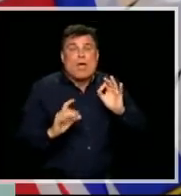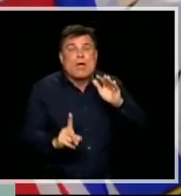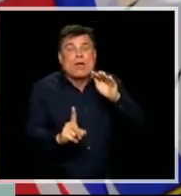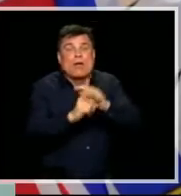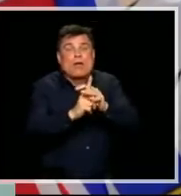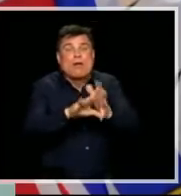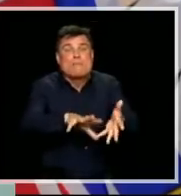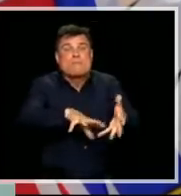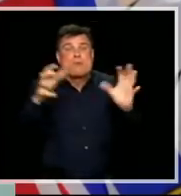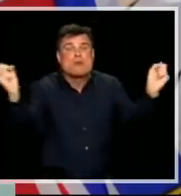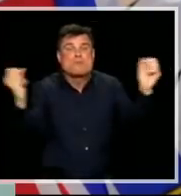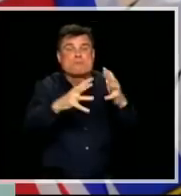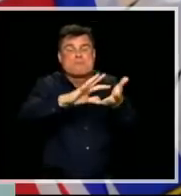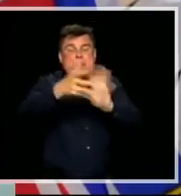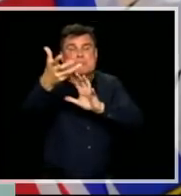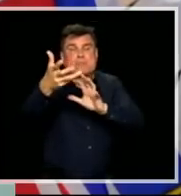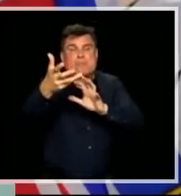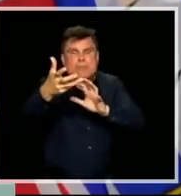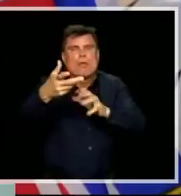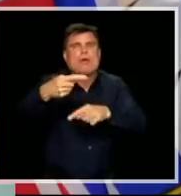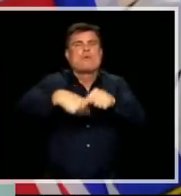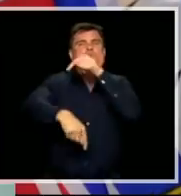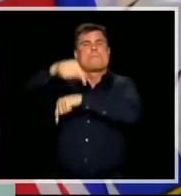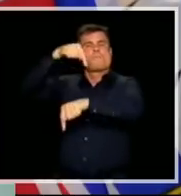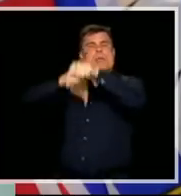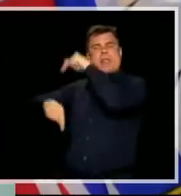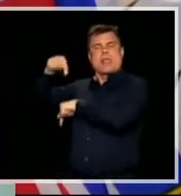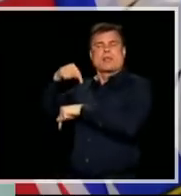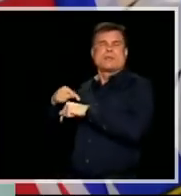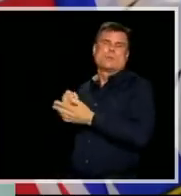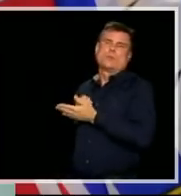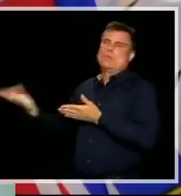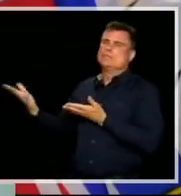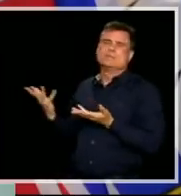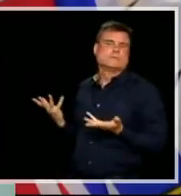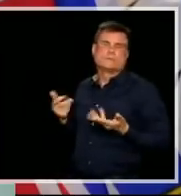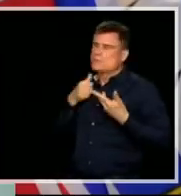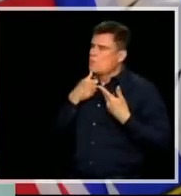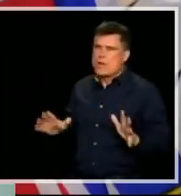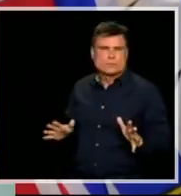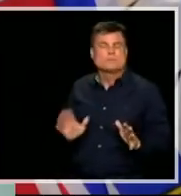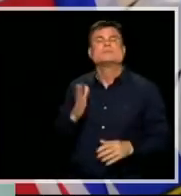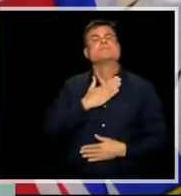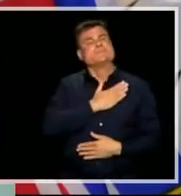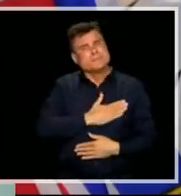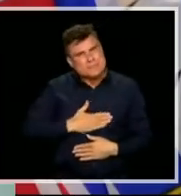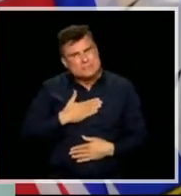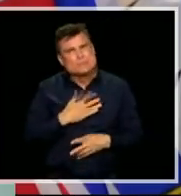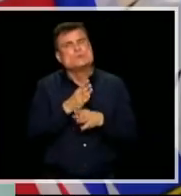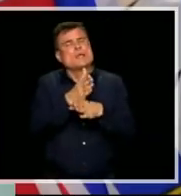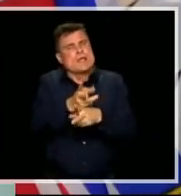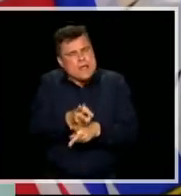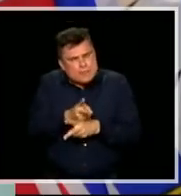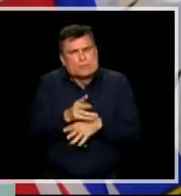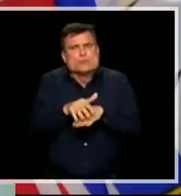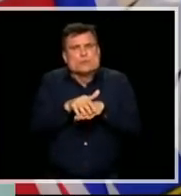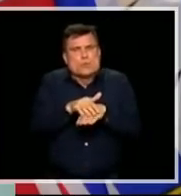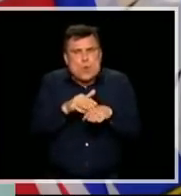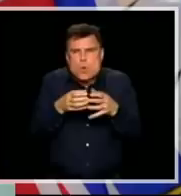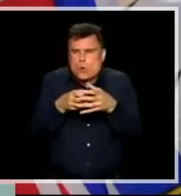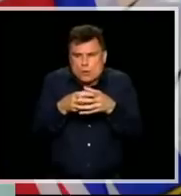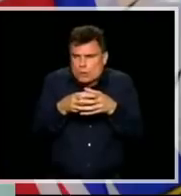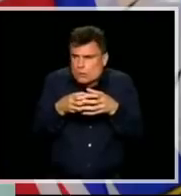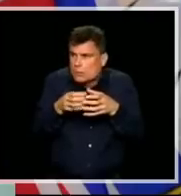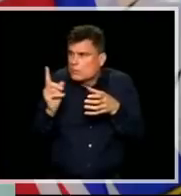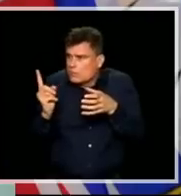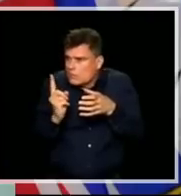one question. Please also take your phones off mute. You will not be audible until I call your name. First question today is from Bethlehem Miriam, News